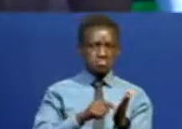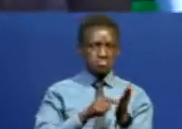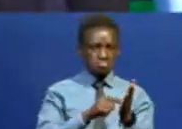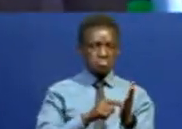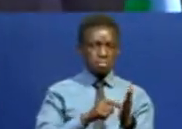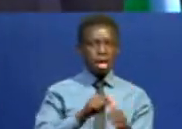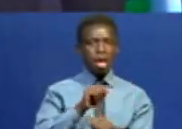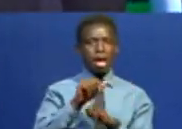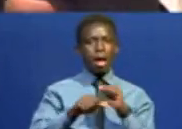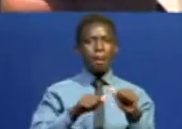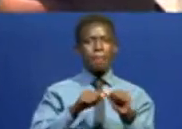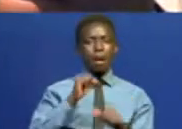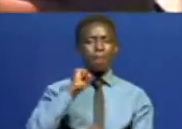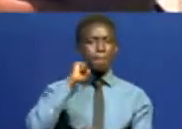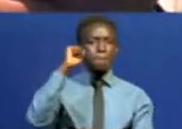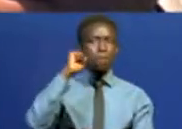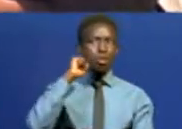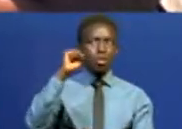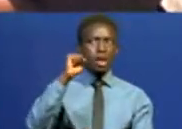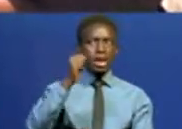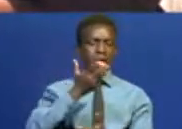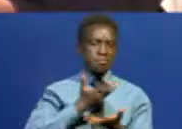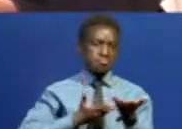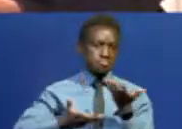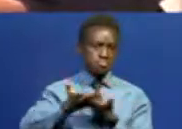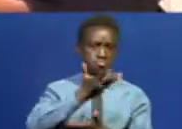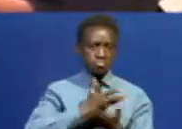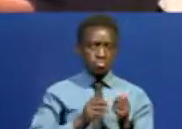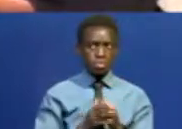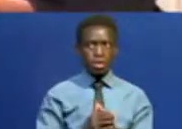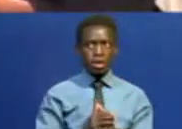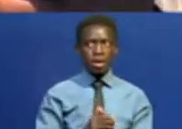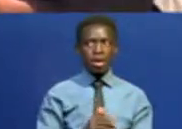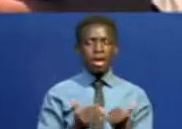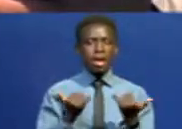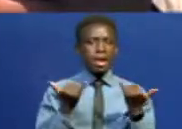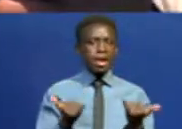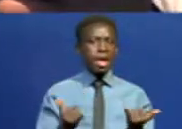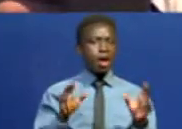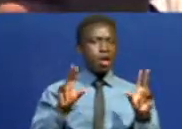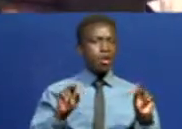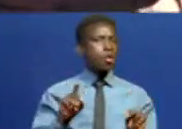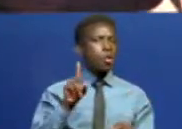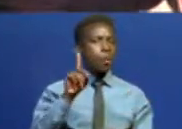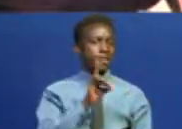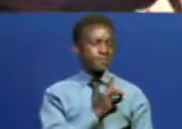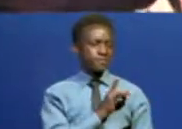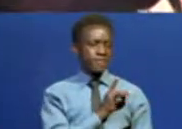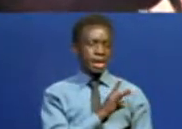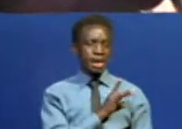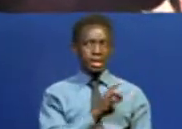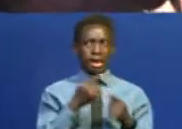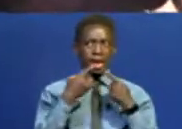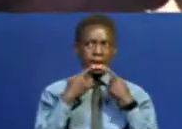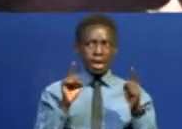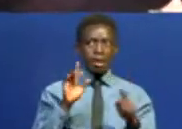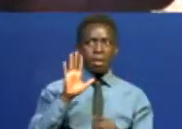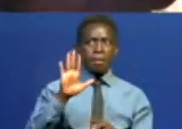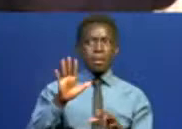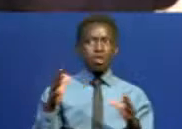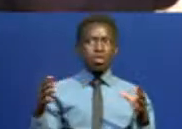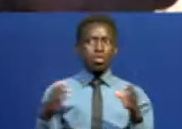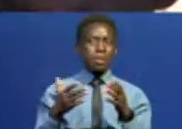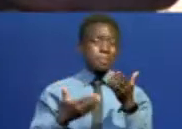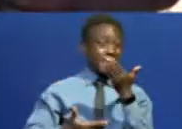political tolerance. Hakuna mtu sasa anaogopa kutangaza chama chake. Previously, it was even a